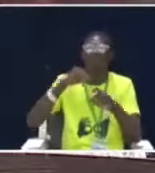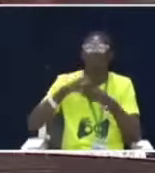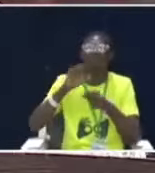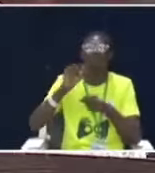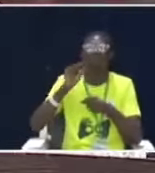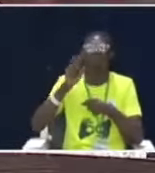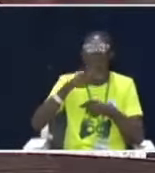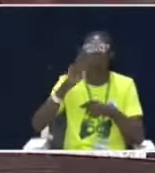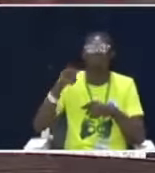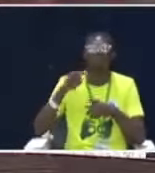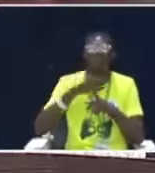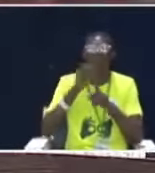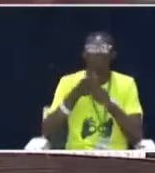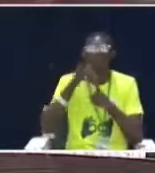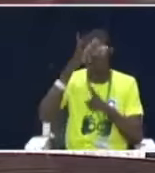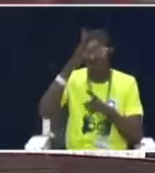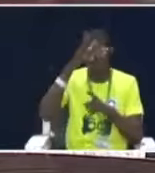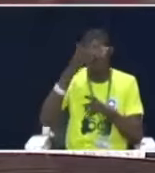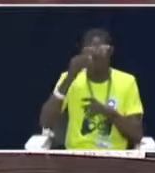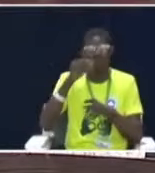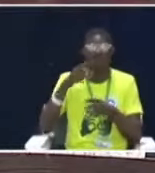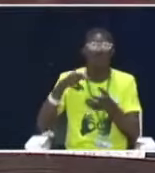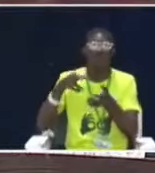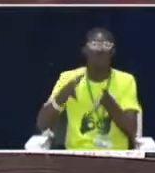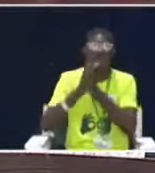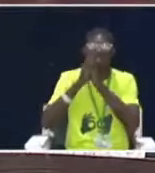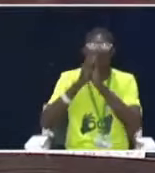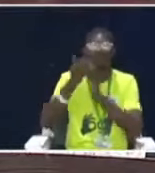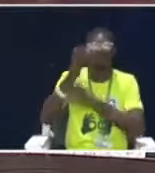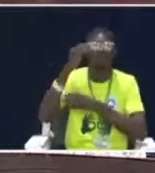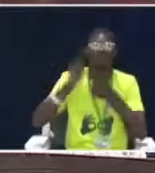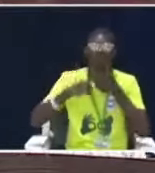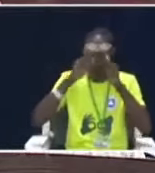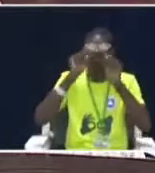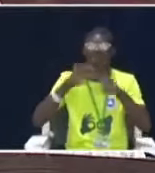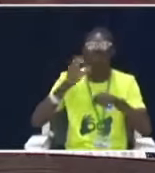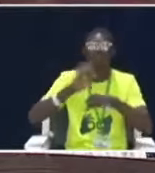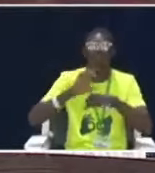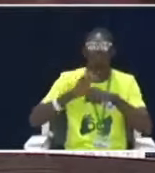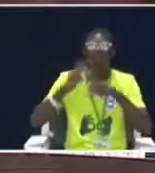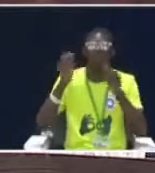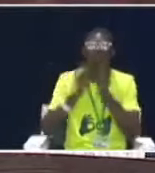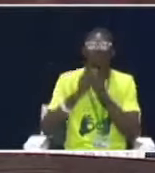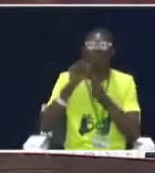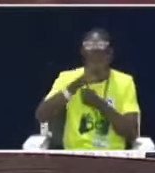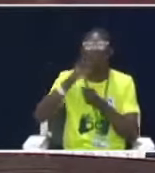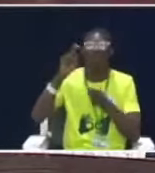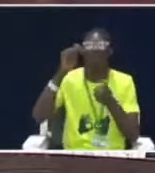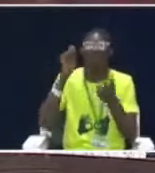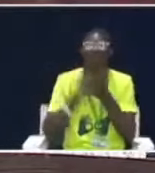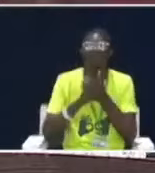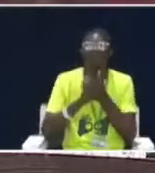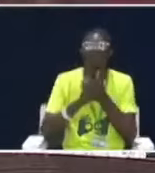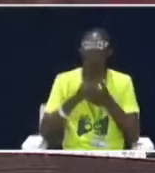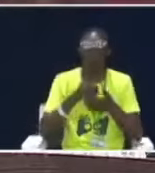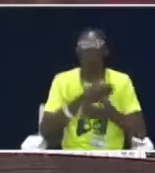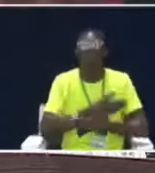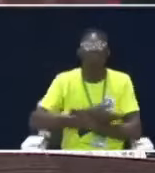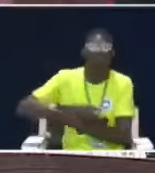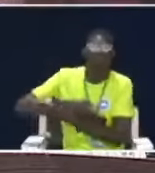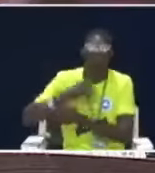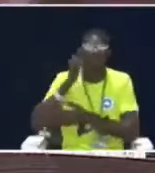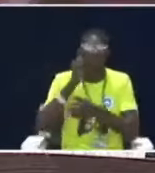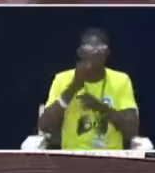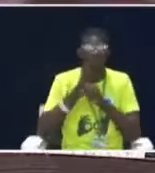2022, when Daddy Gio requested God to bless the church with 1,100 babies, she claimed